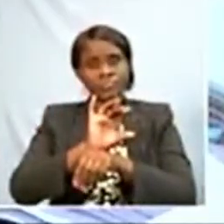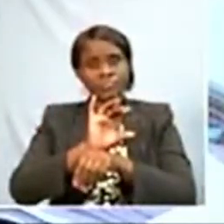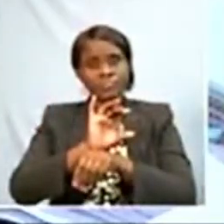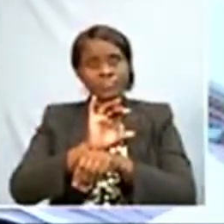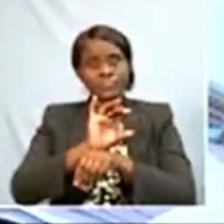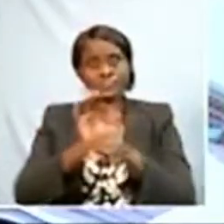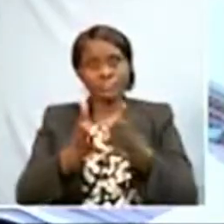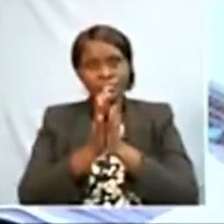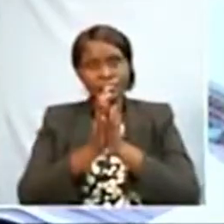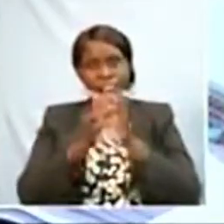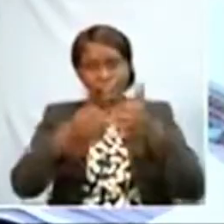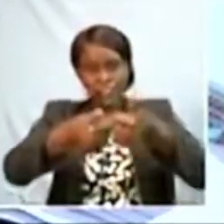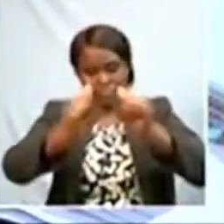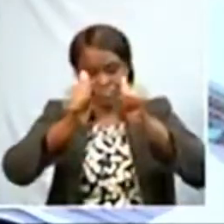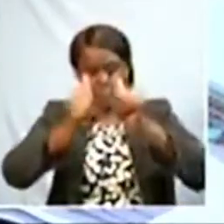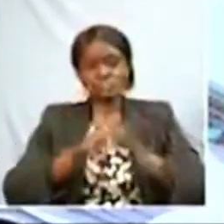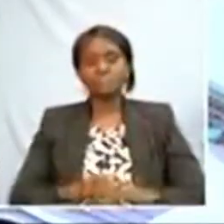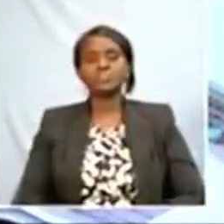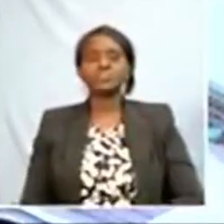ask yourselves,